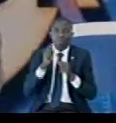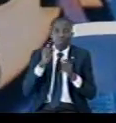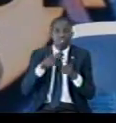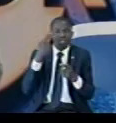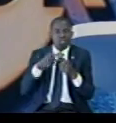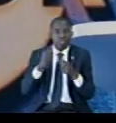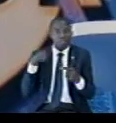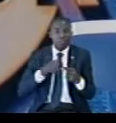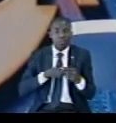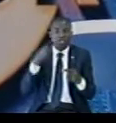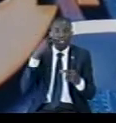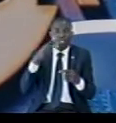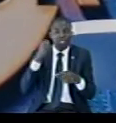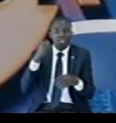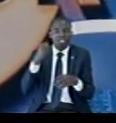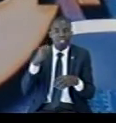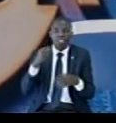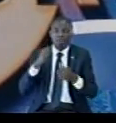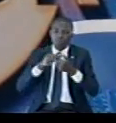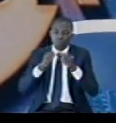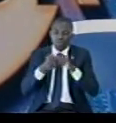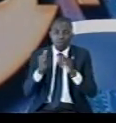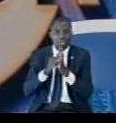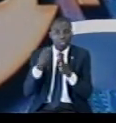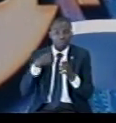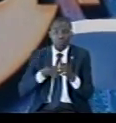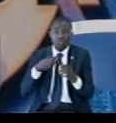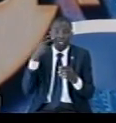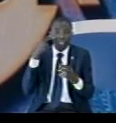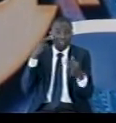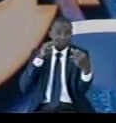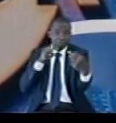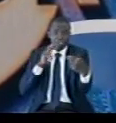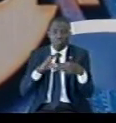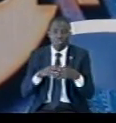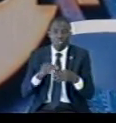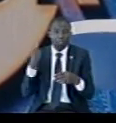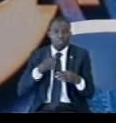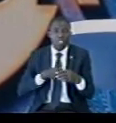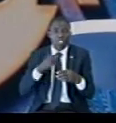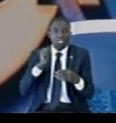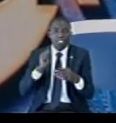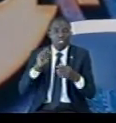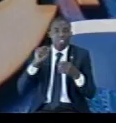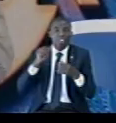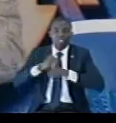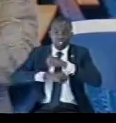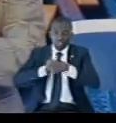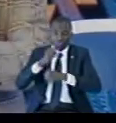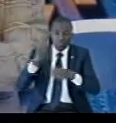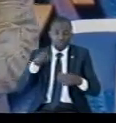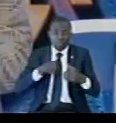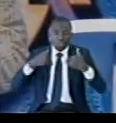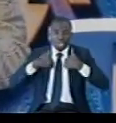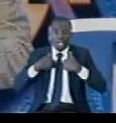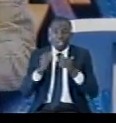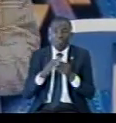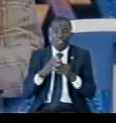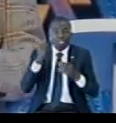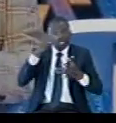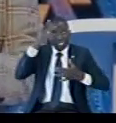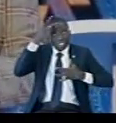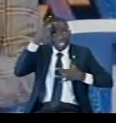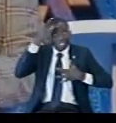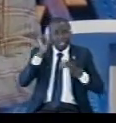see the hardship we face, the suffering we have, the sicknesses